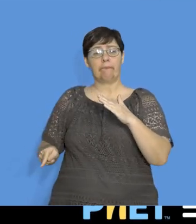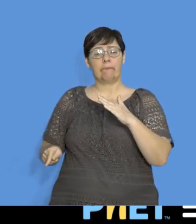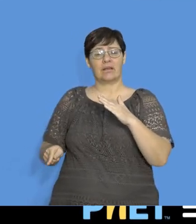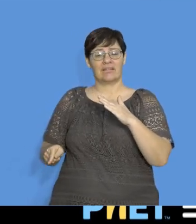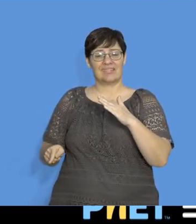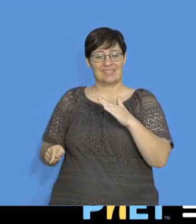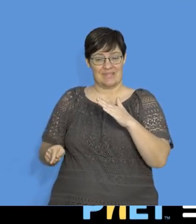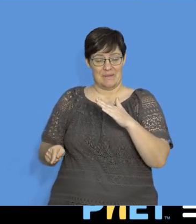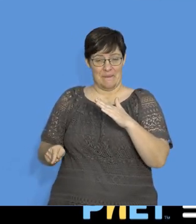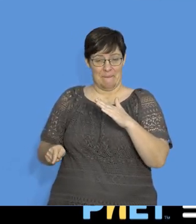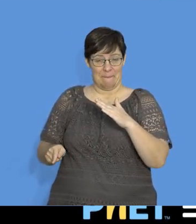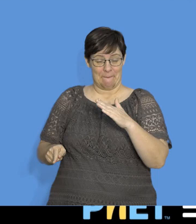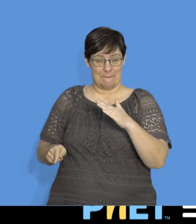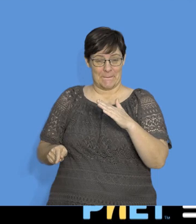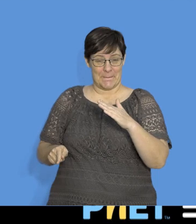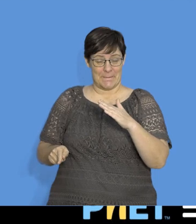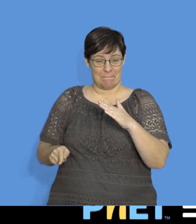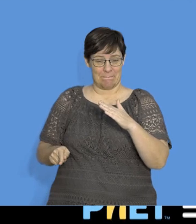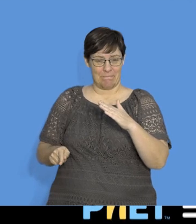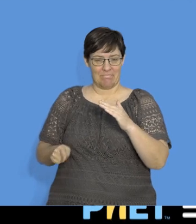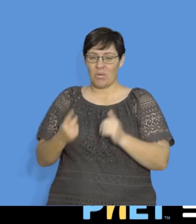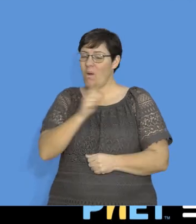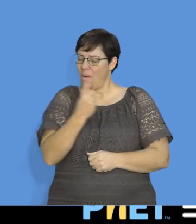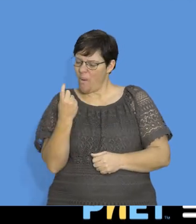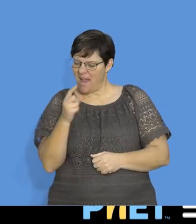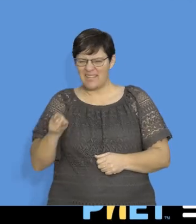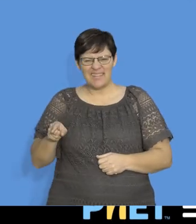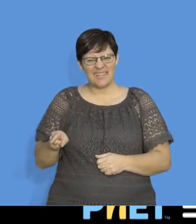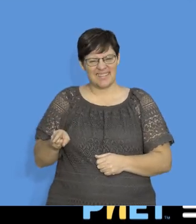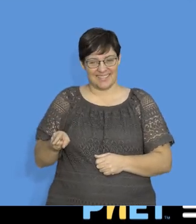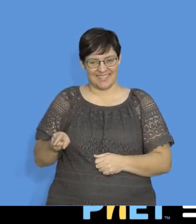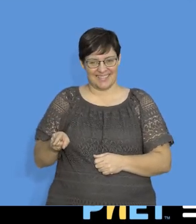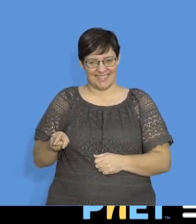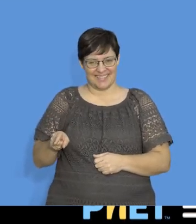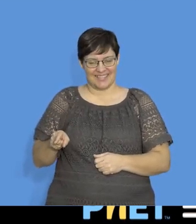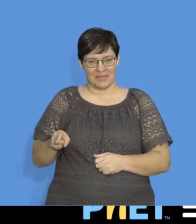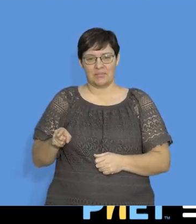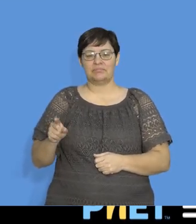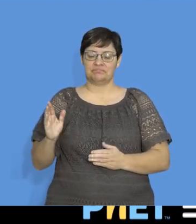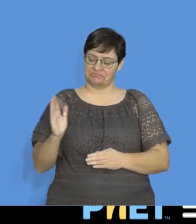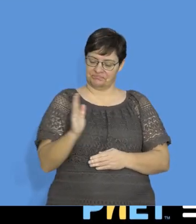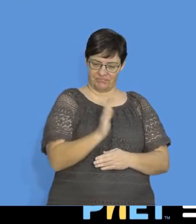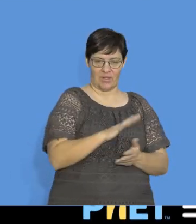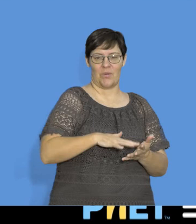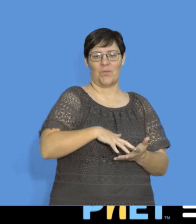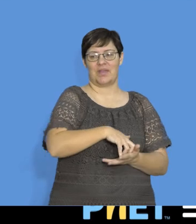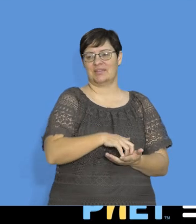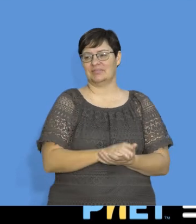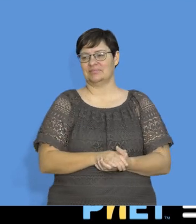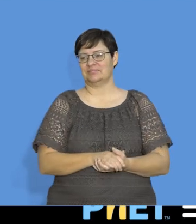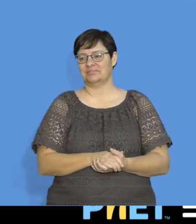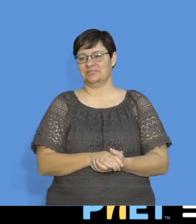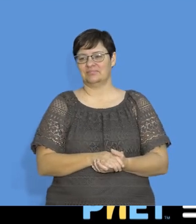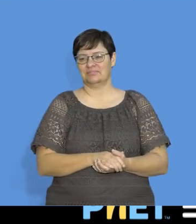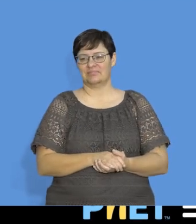points, they can actually form a straight line. But we only have 1 point there. That point, let's look